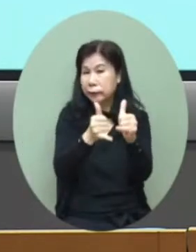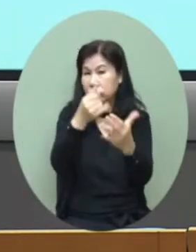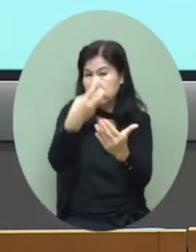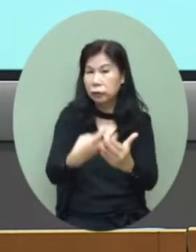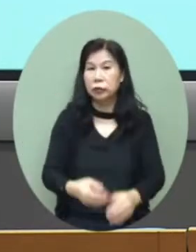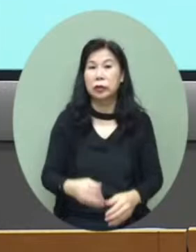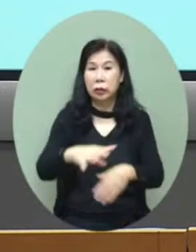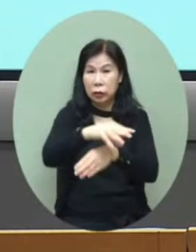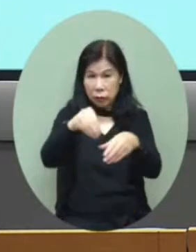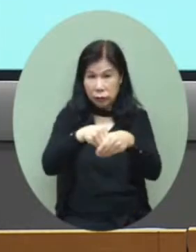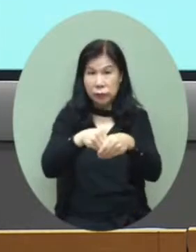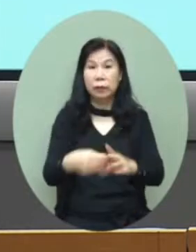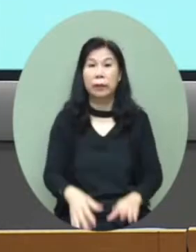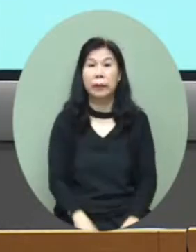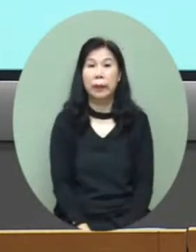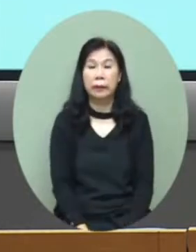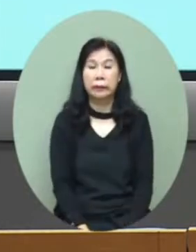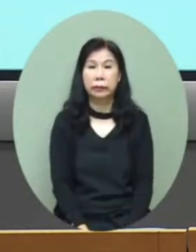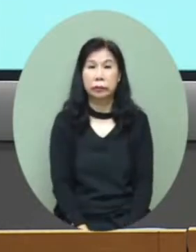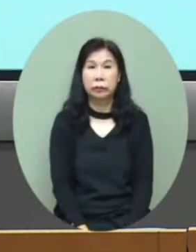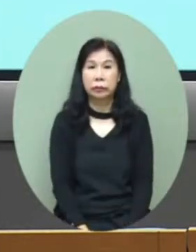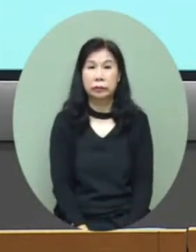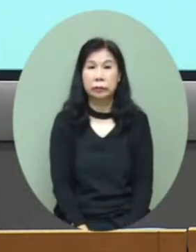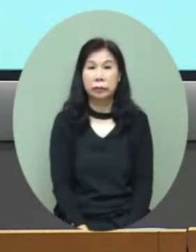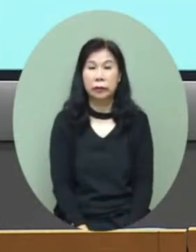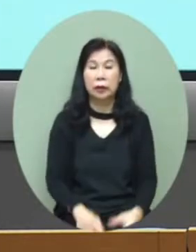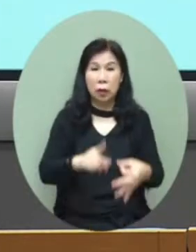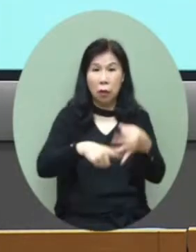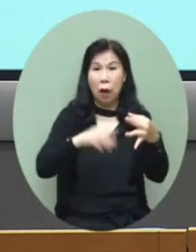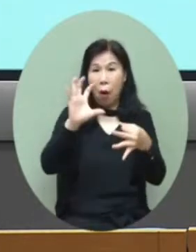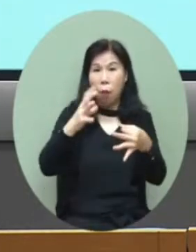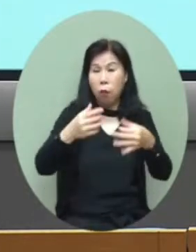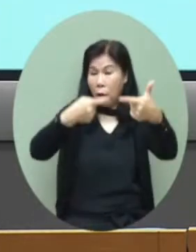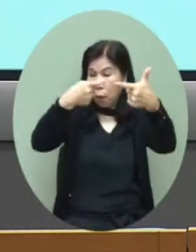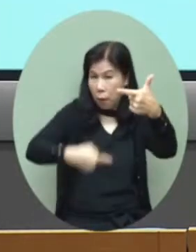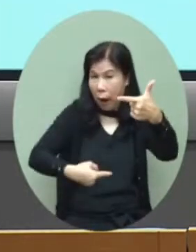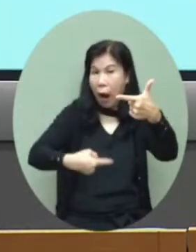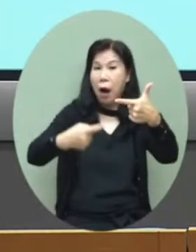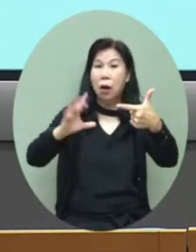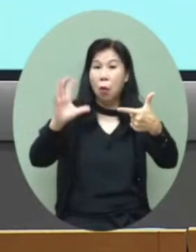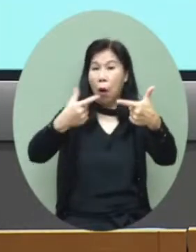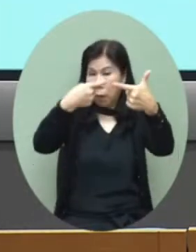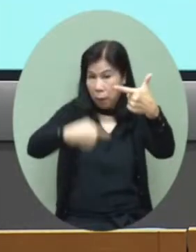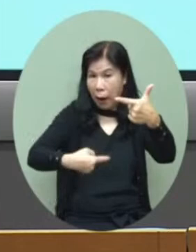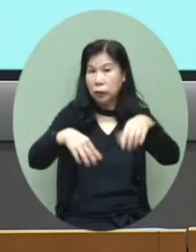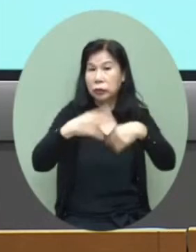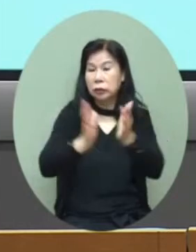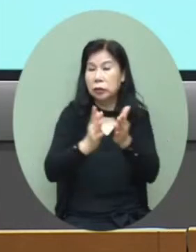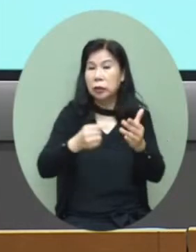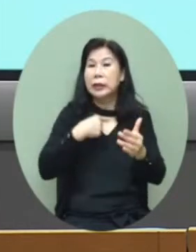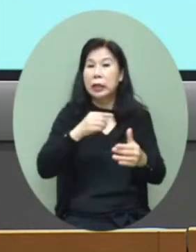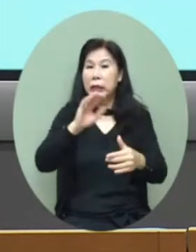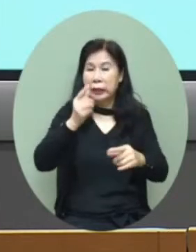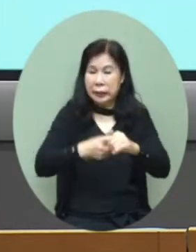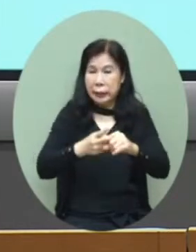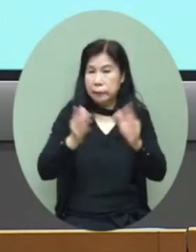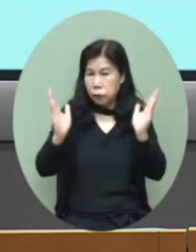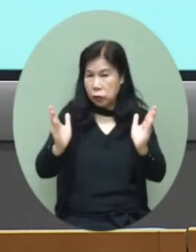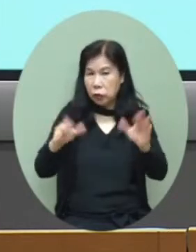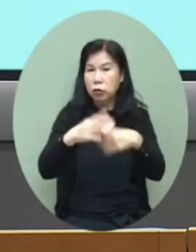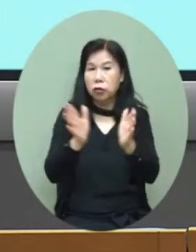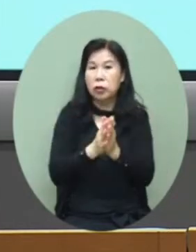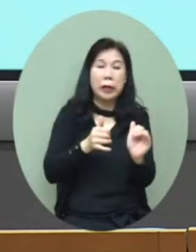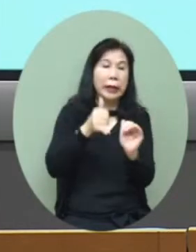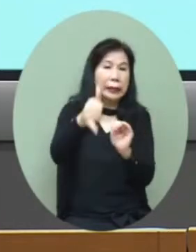self-medical surveillance after the 3-day hotel quarantine, they should comply with all the conditions, including complying with all the restrictions under the yellow